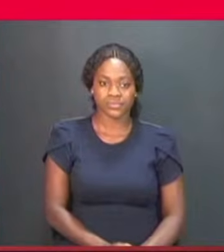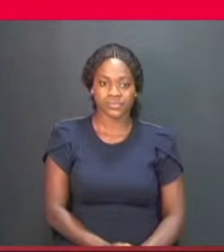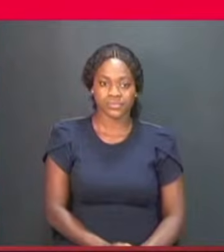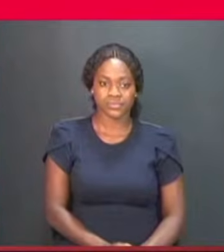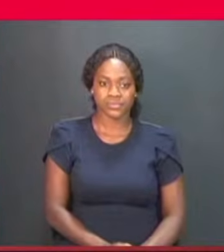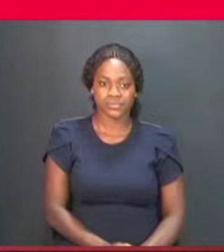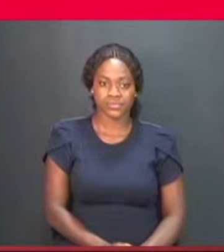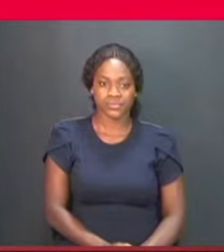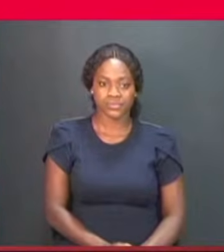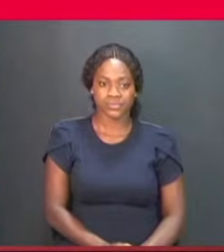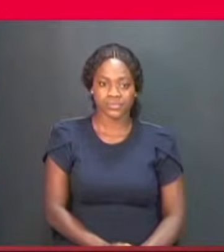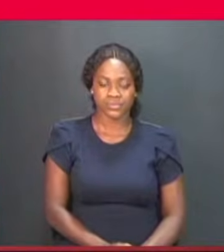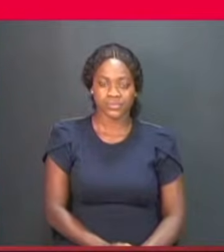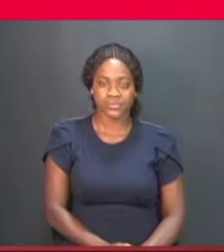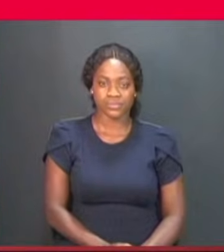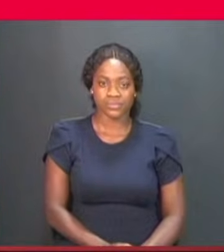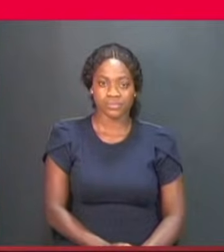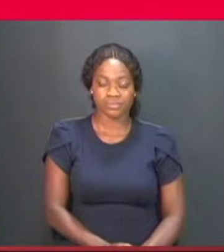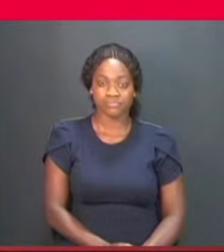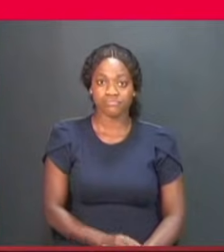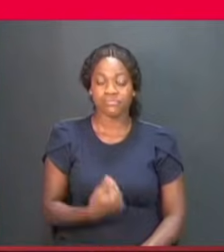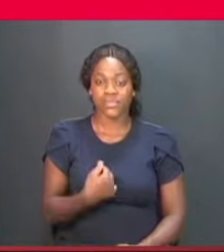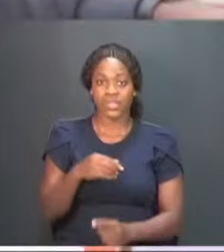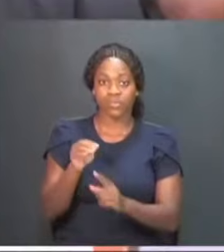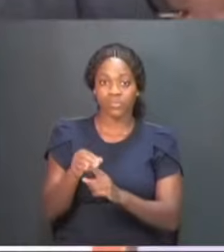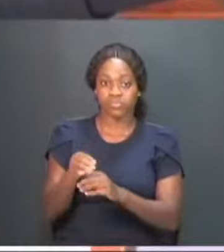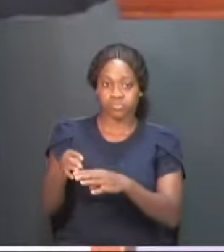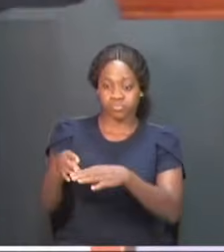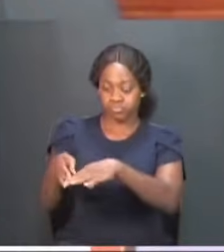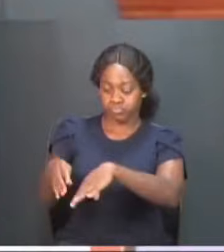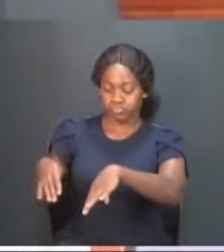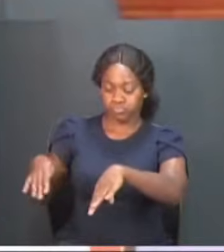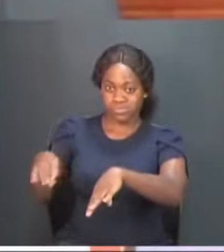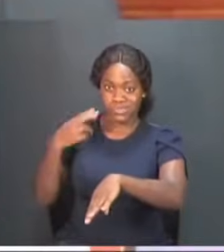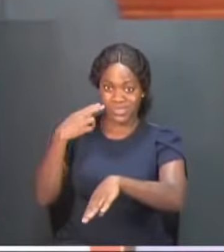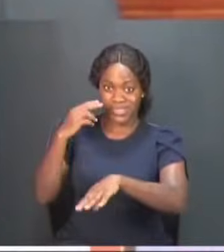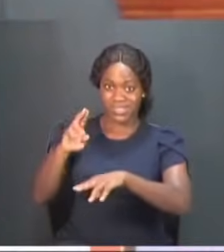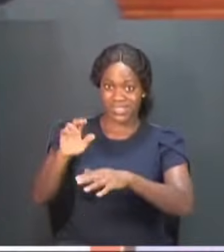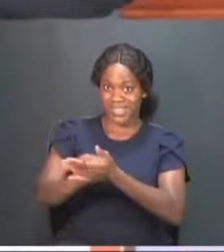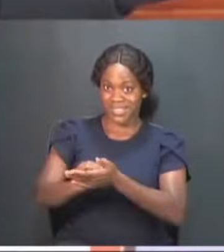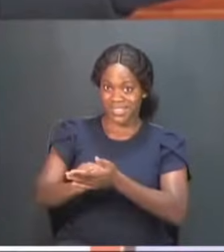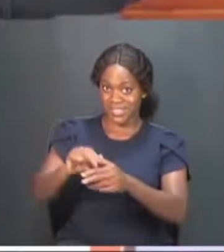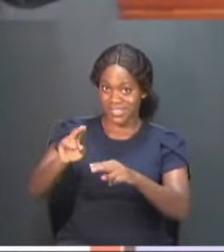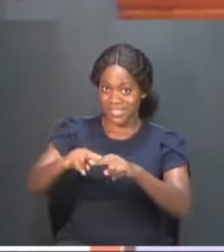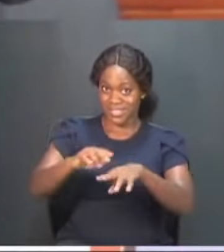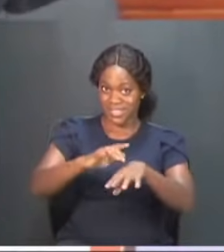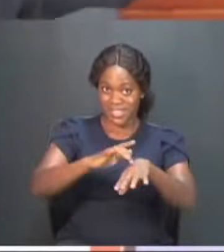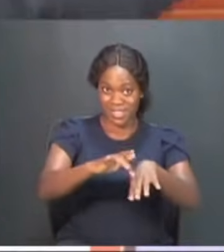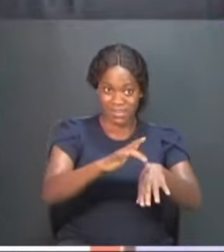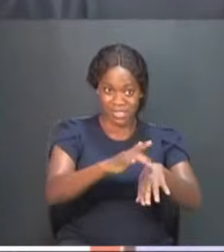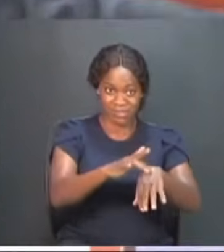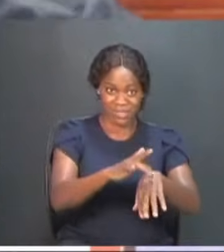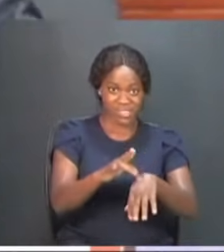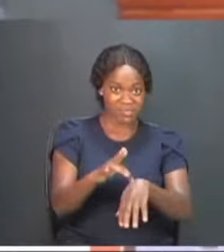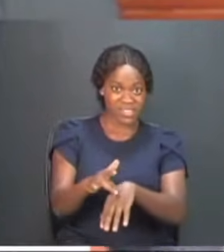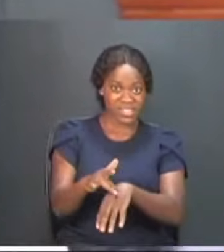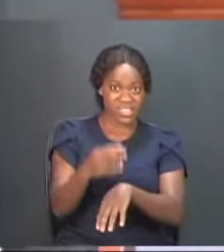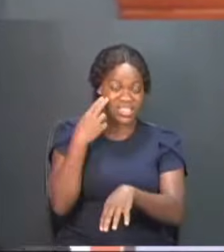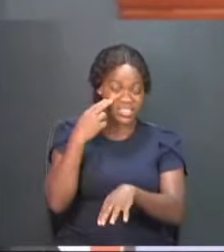I want to draw the attention of the front bench. You see all your empty seats. Look at your empty seat.